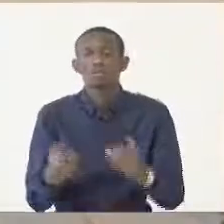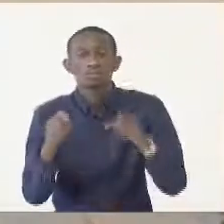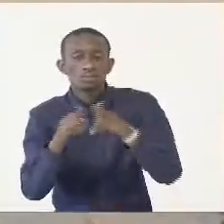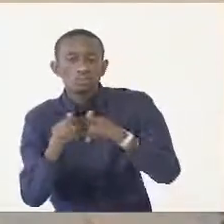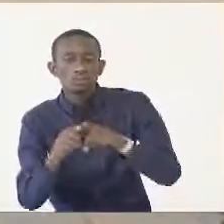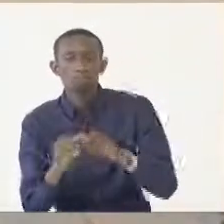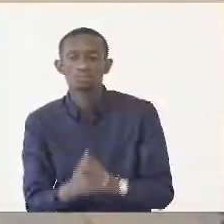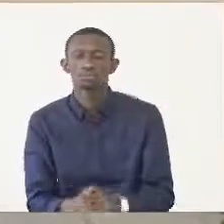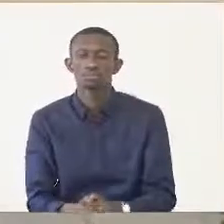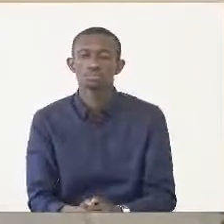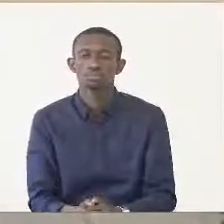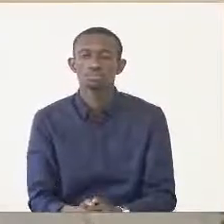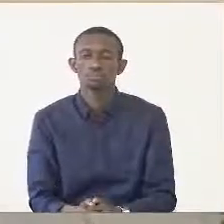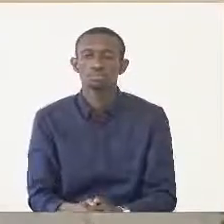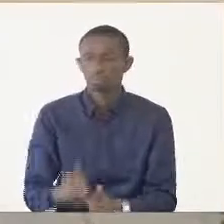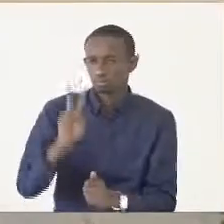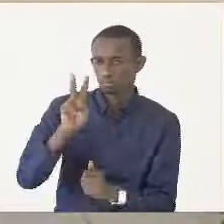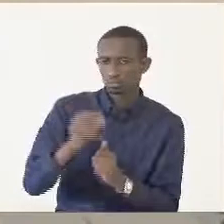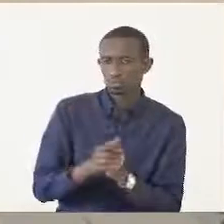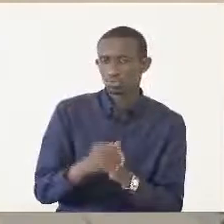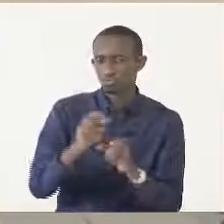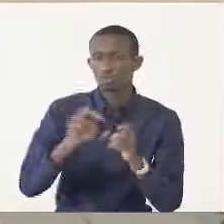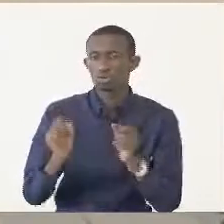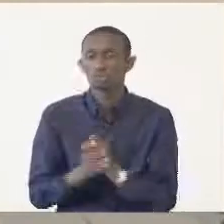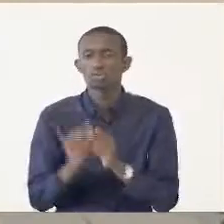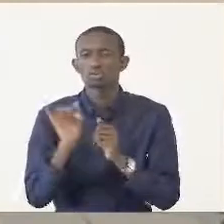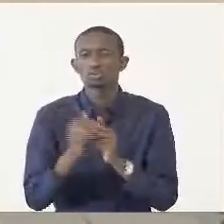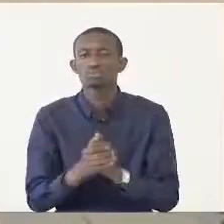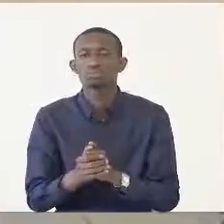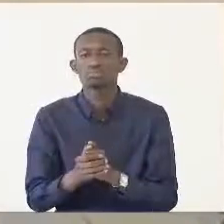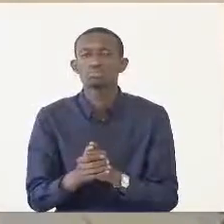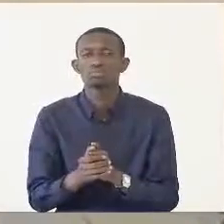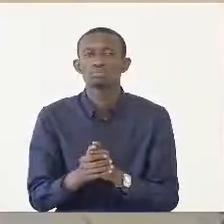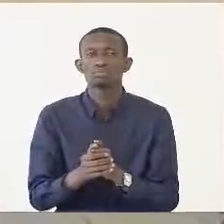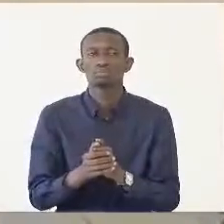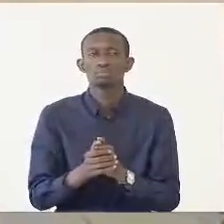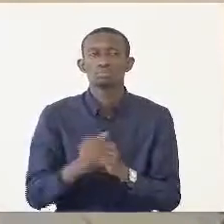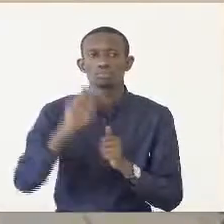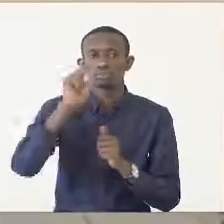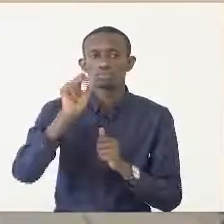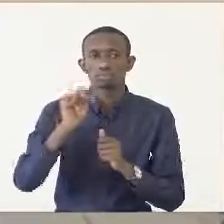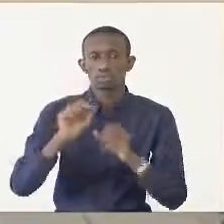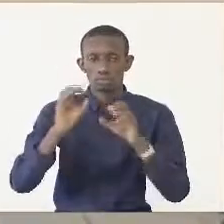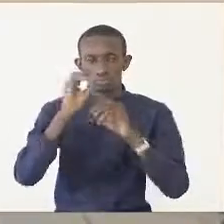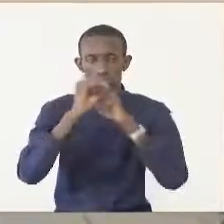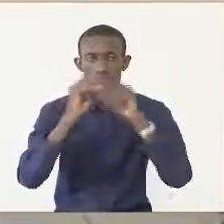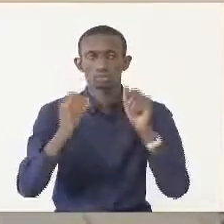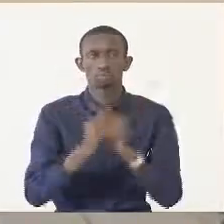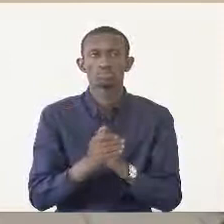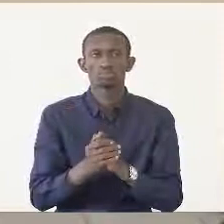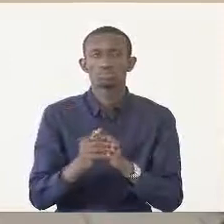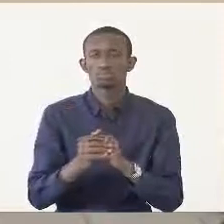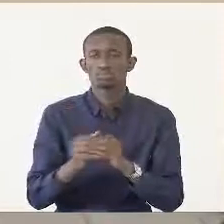this V, and we remain with the tan theta of that white equals to minus